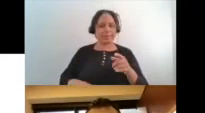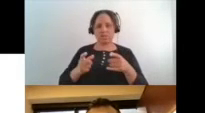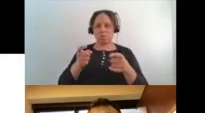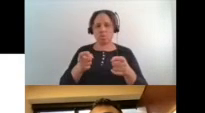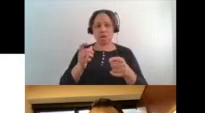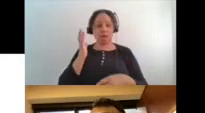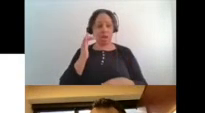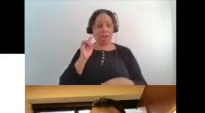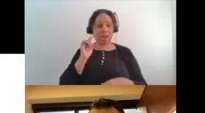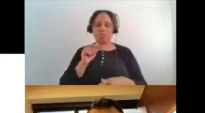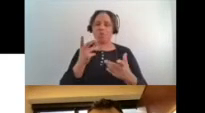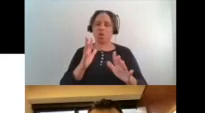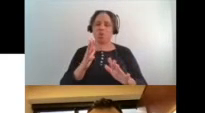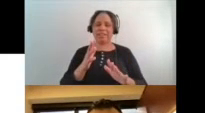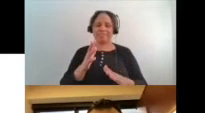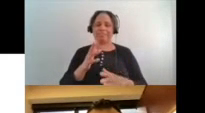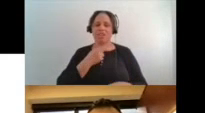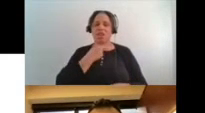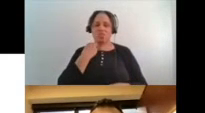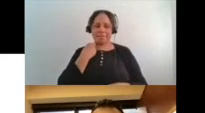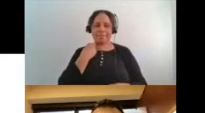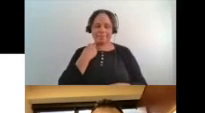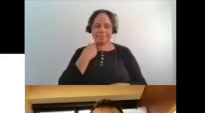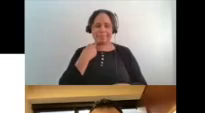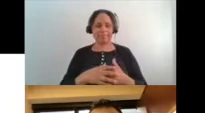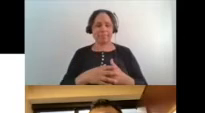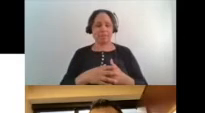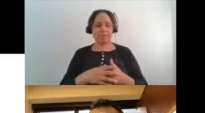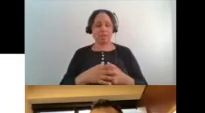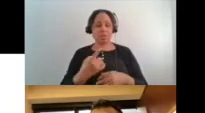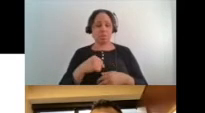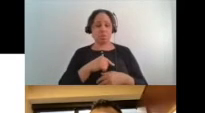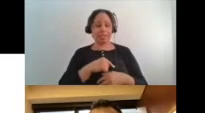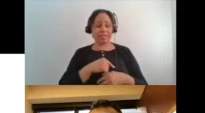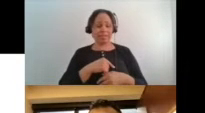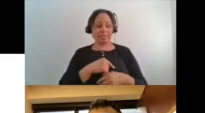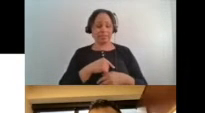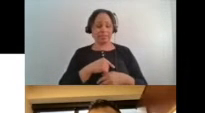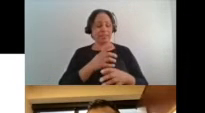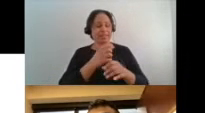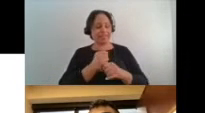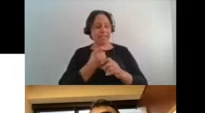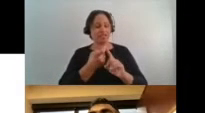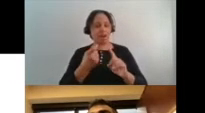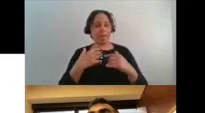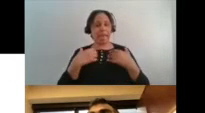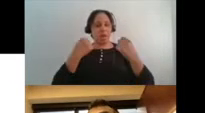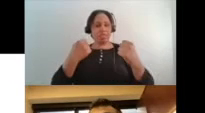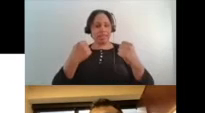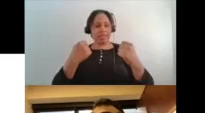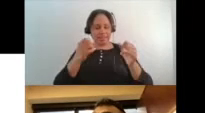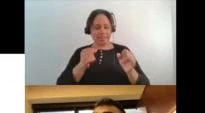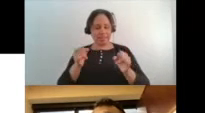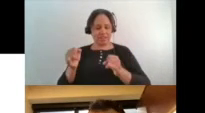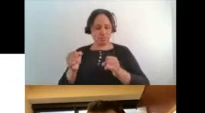for kidney disease yourself. So we are only taking from healthy individuals who we're not adding increased risk